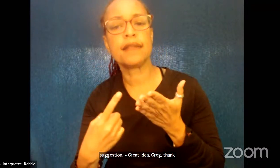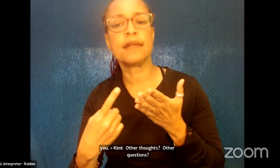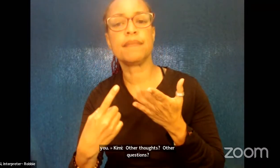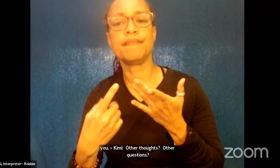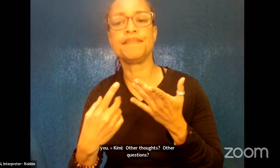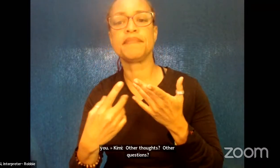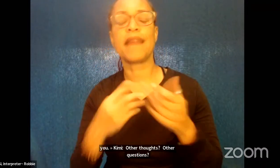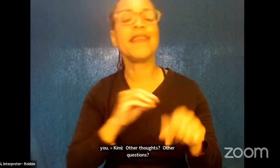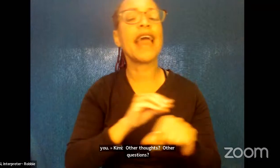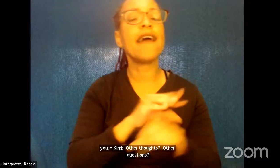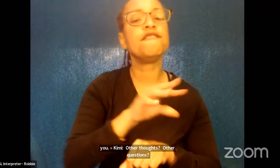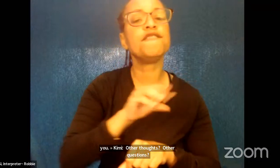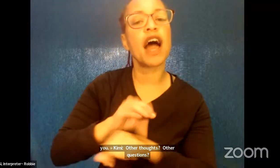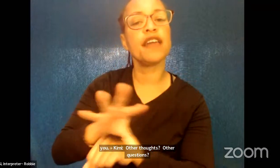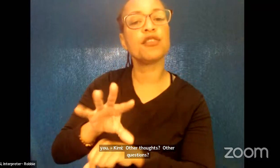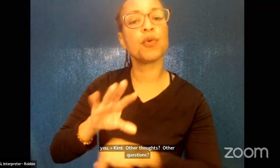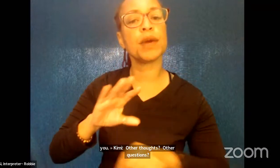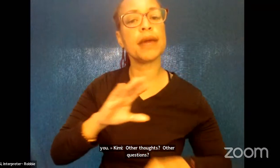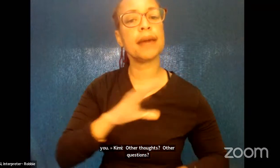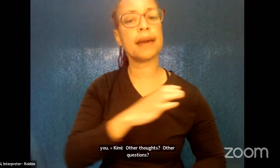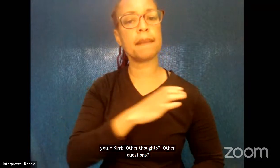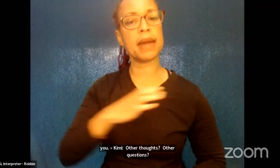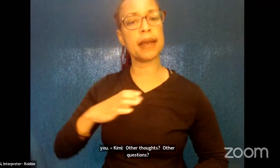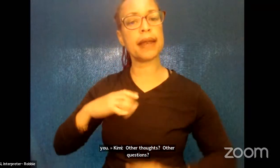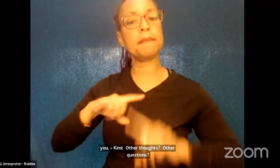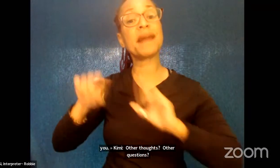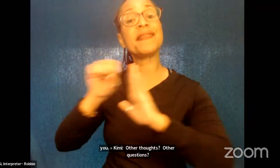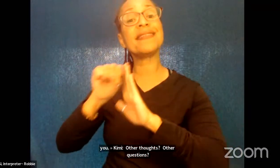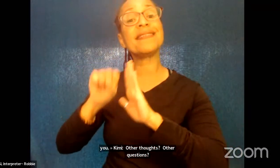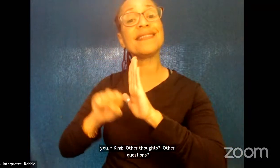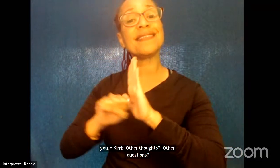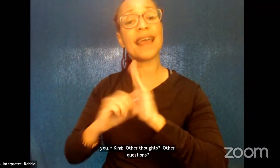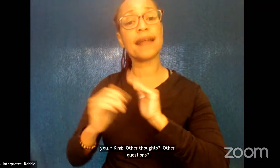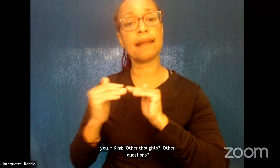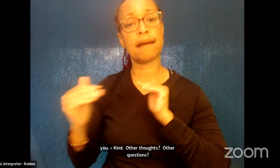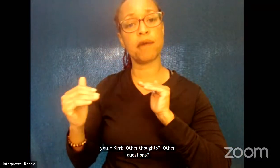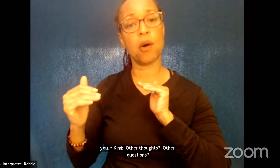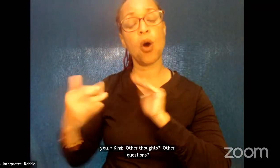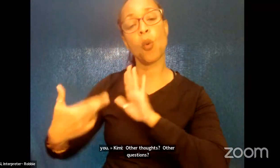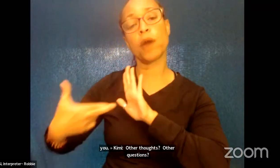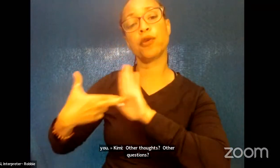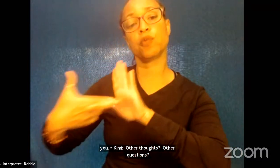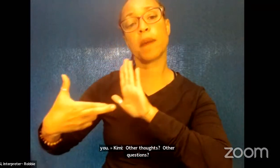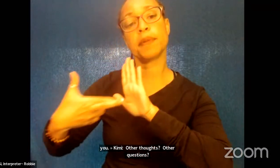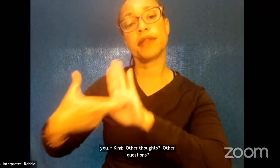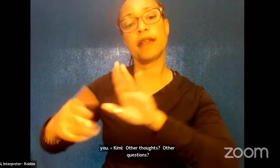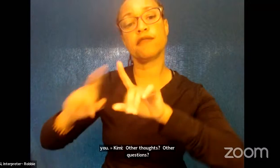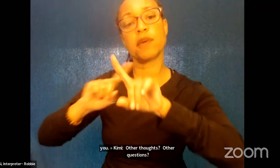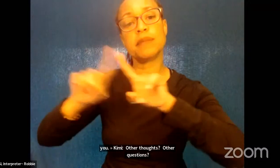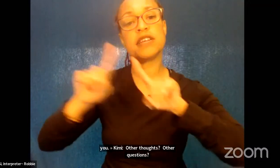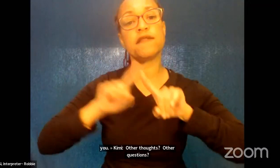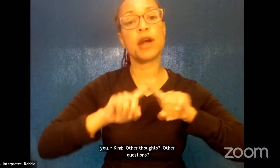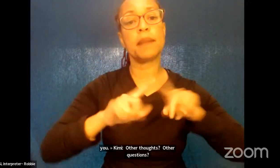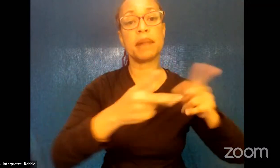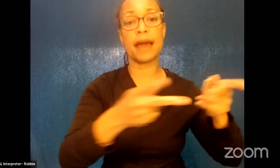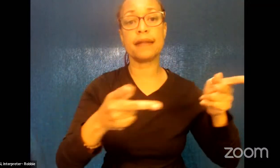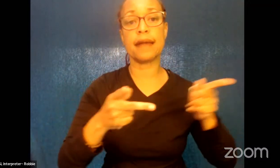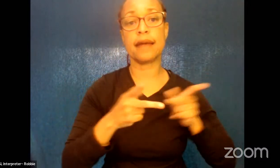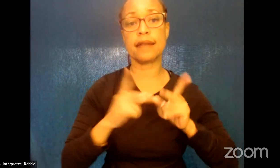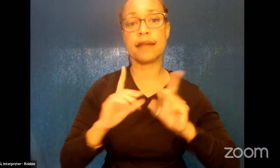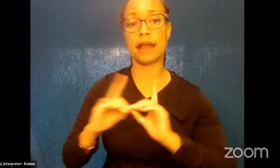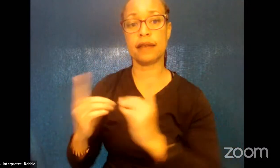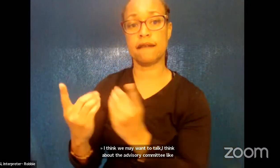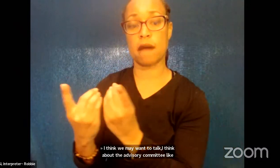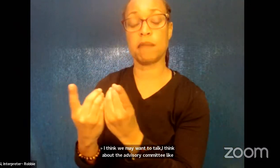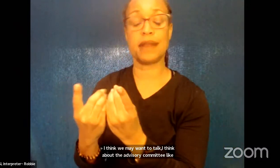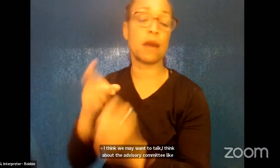advisory committee that was like this, but at the state level, where there were sort of representatives from different constituents that were sort of seated in the